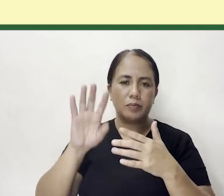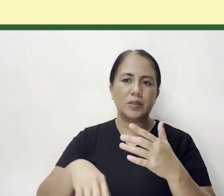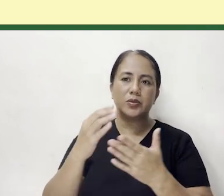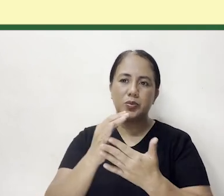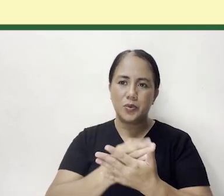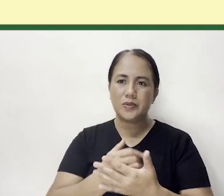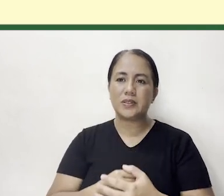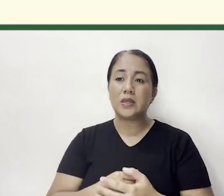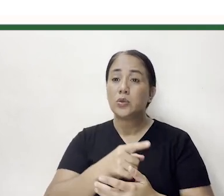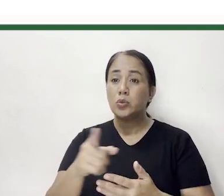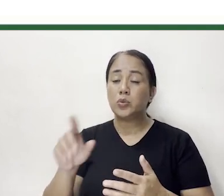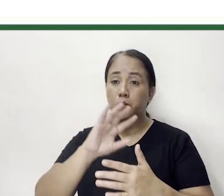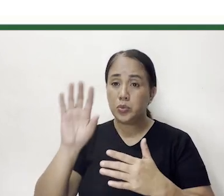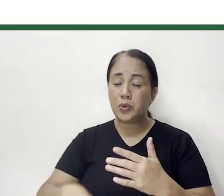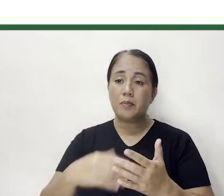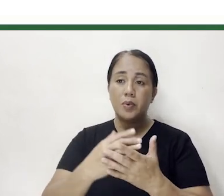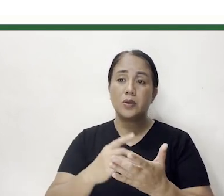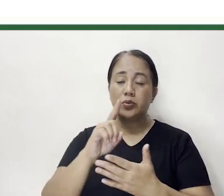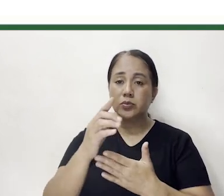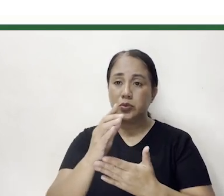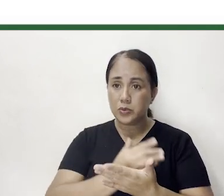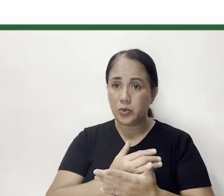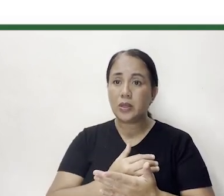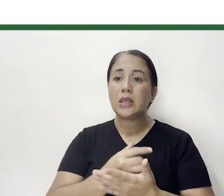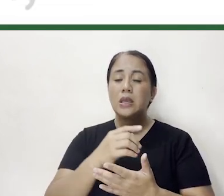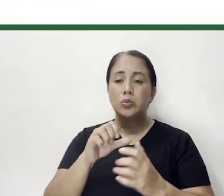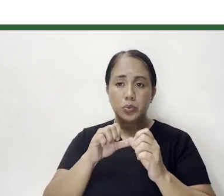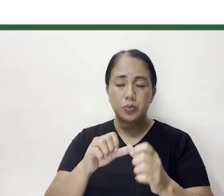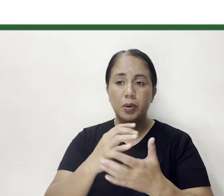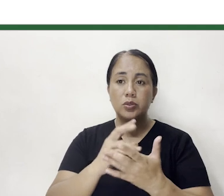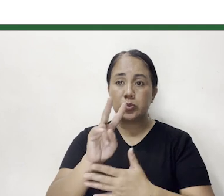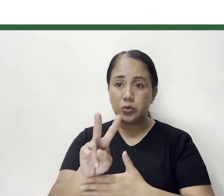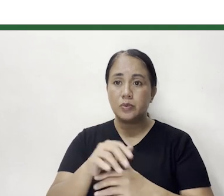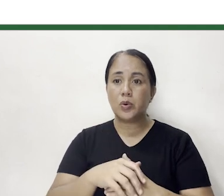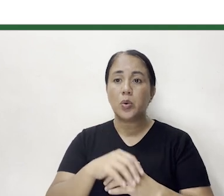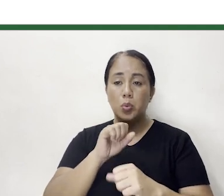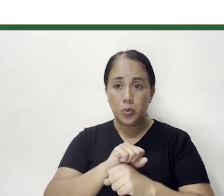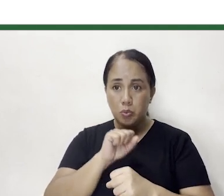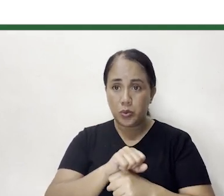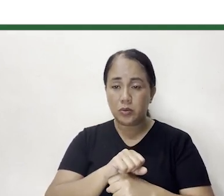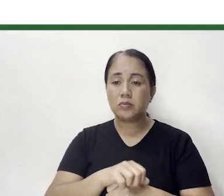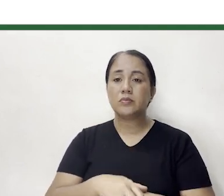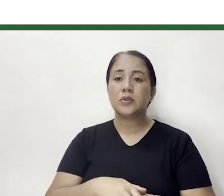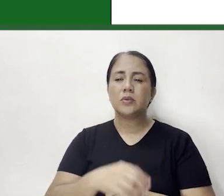finish this course. As you concluded the part 1 of this course and continue with part 2